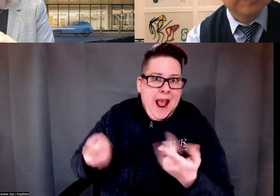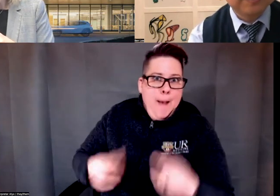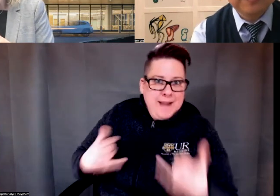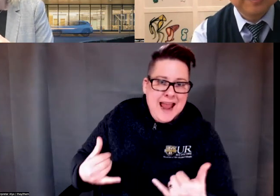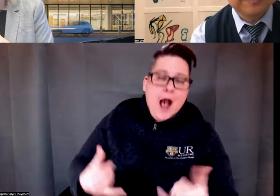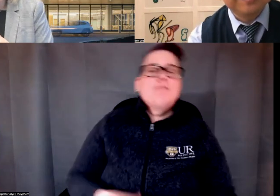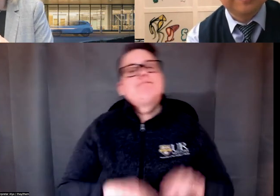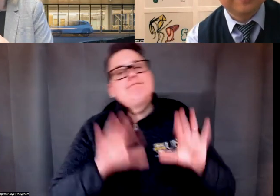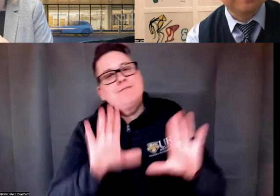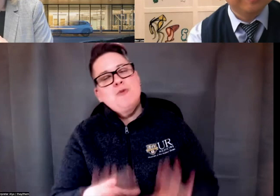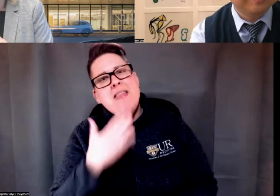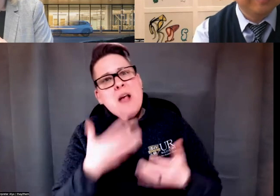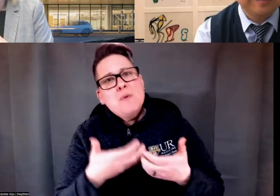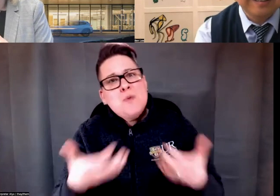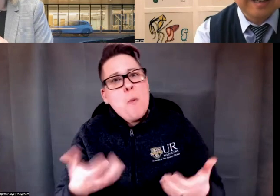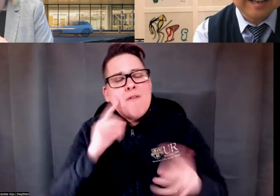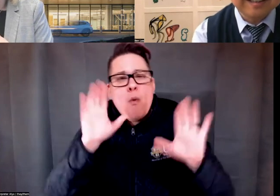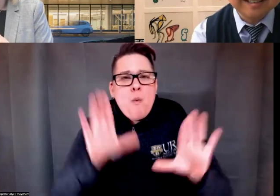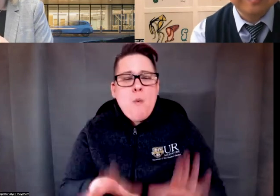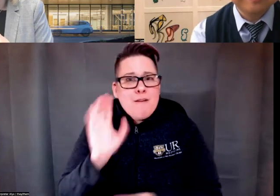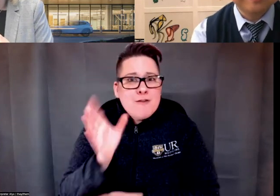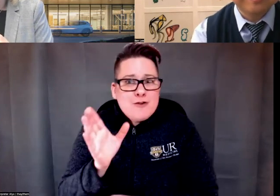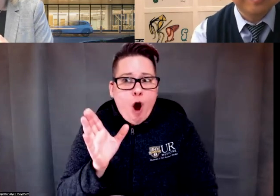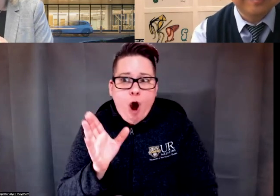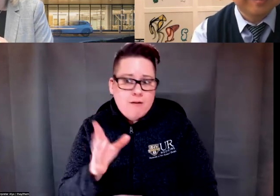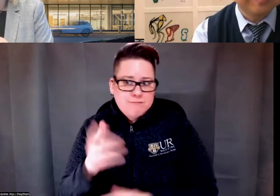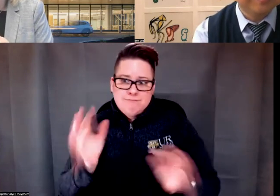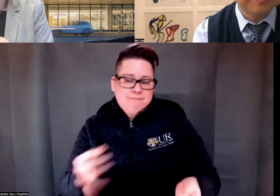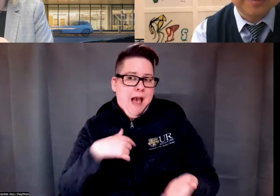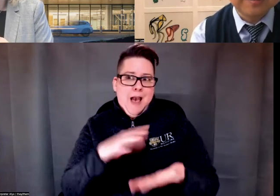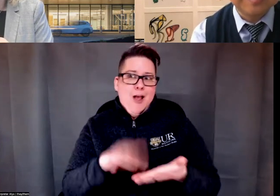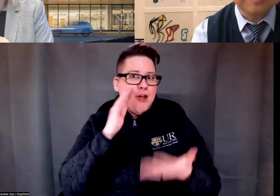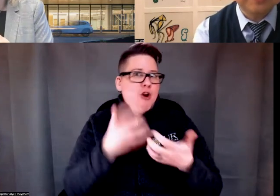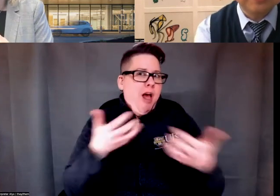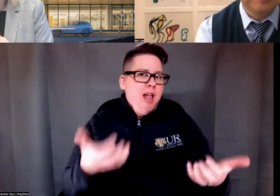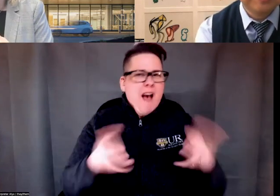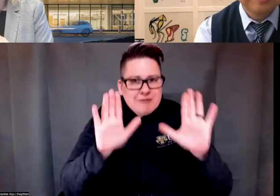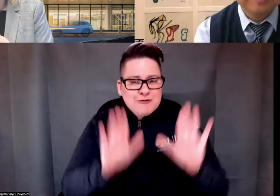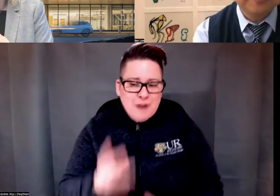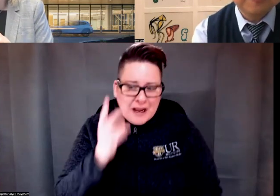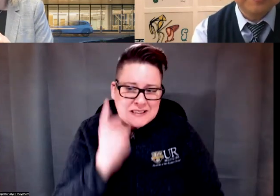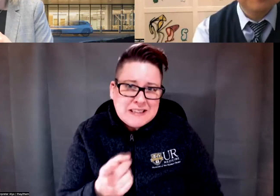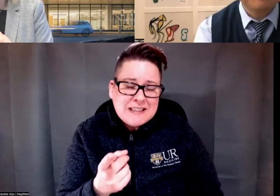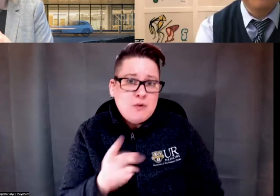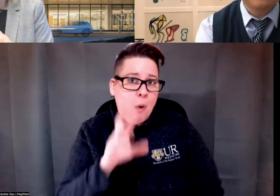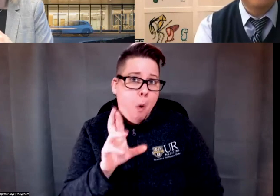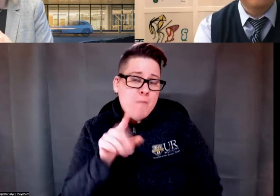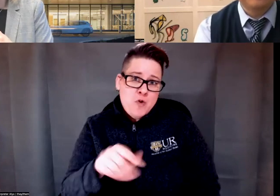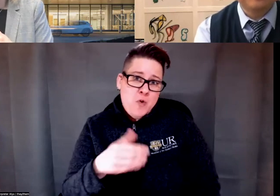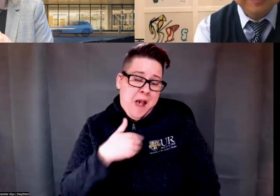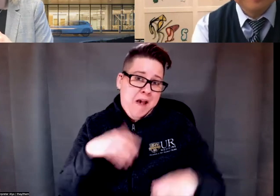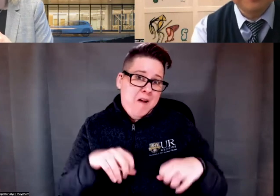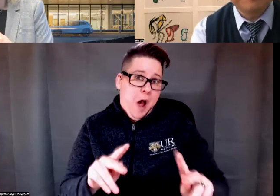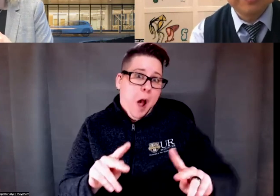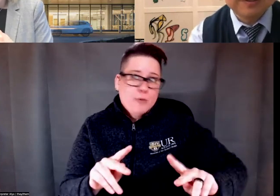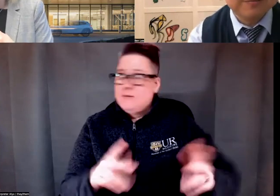much for the wonderful talk. I certainly learned a lot, and it was great to see you. Hopefully we'll have an